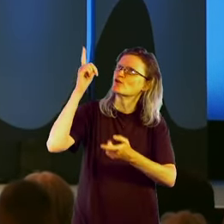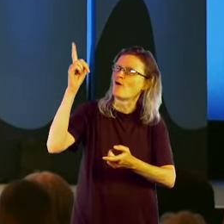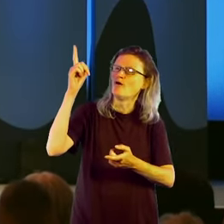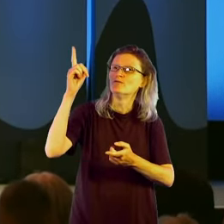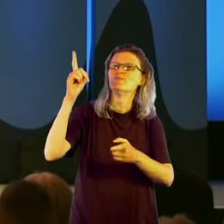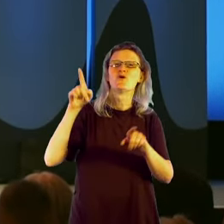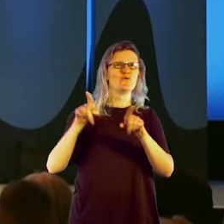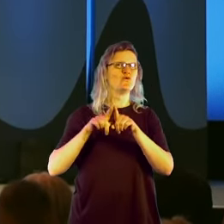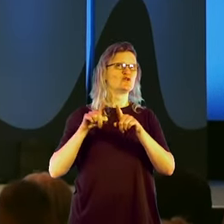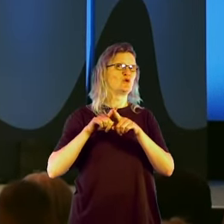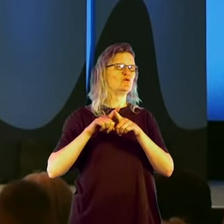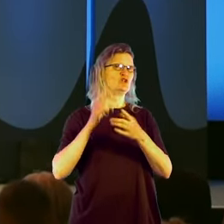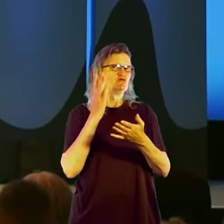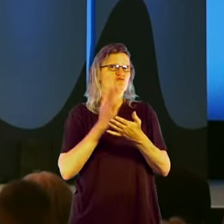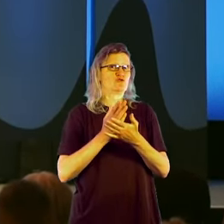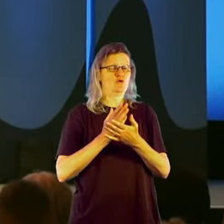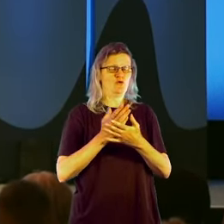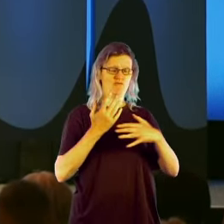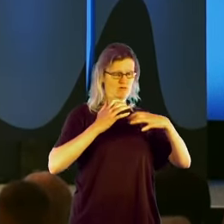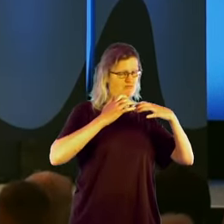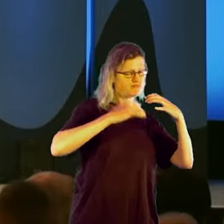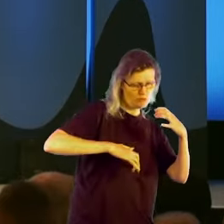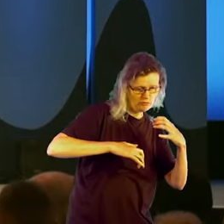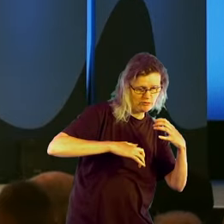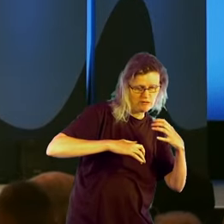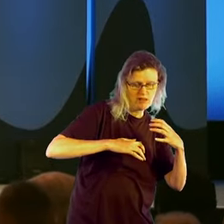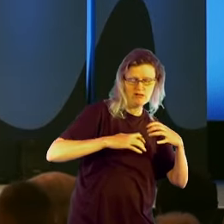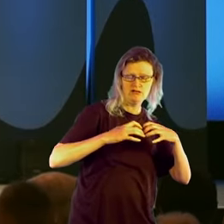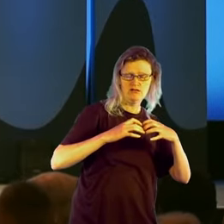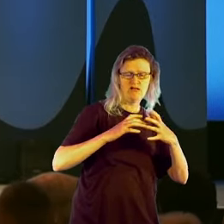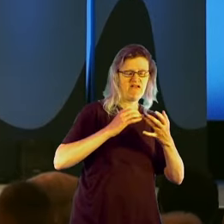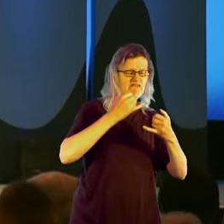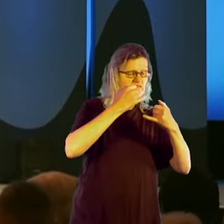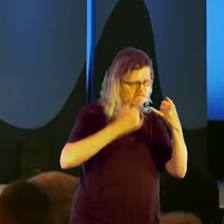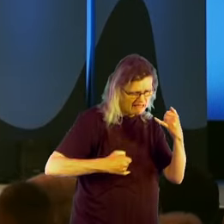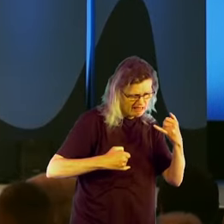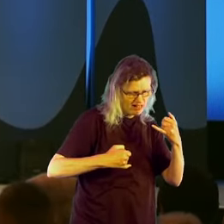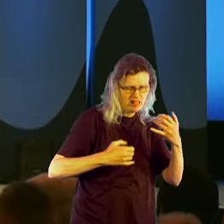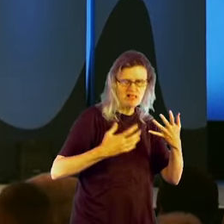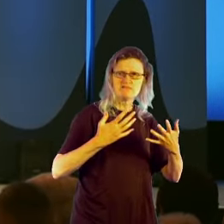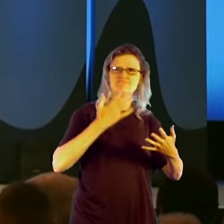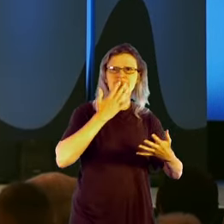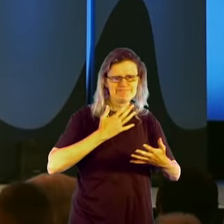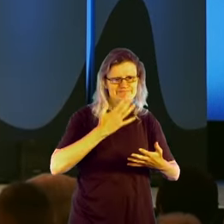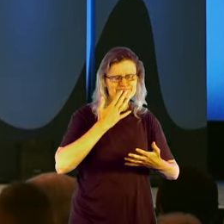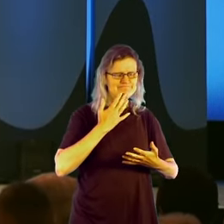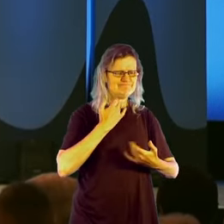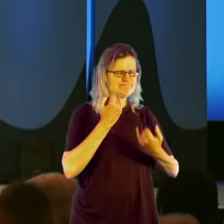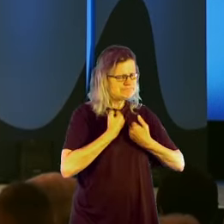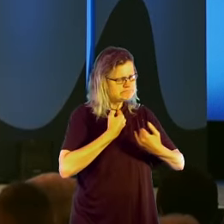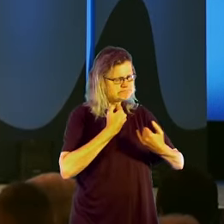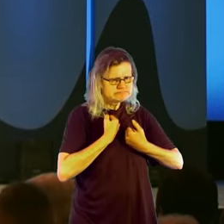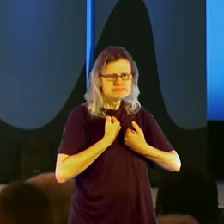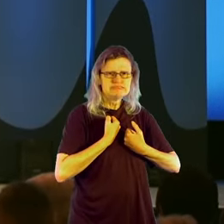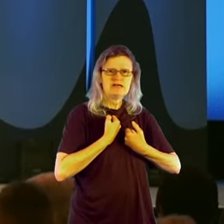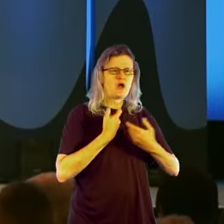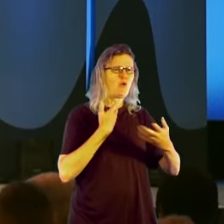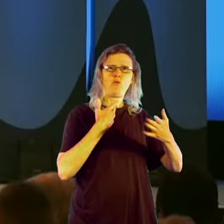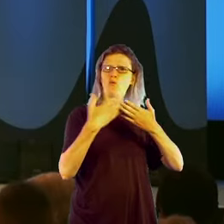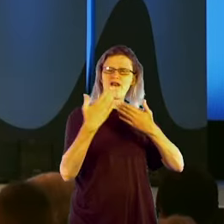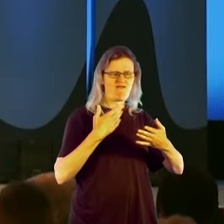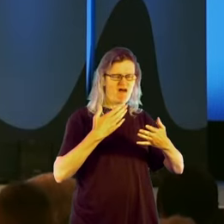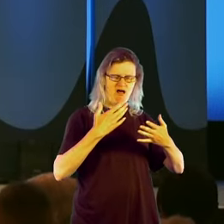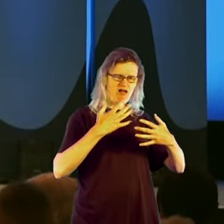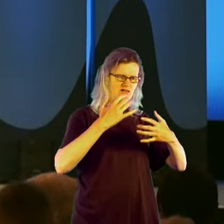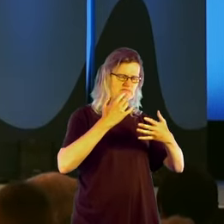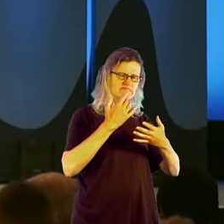is equally true of our brokenness, our failings, our flawed humanity, in whatever aspect